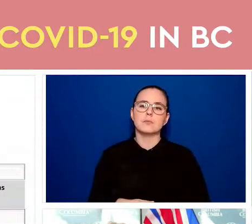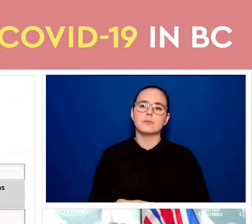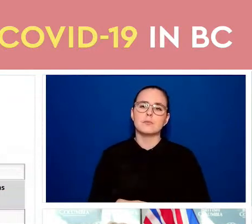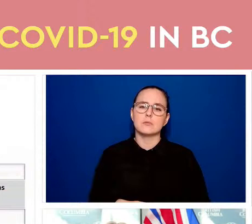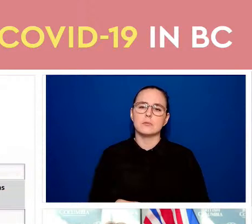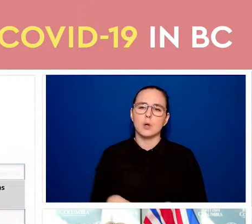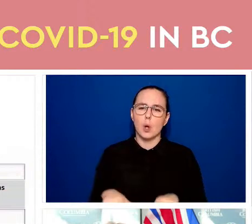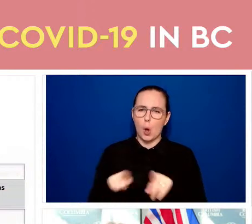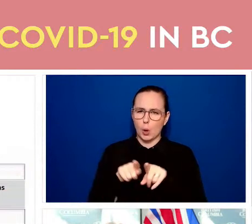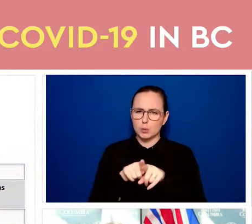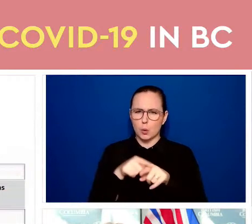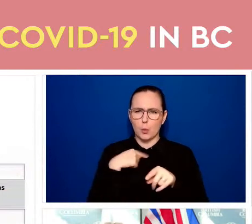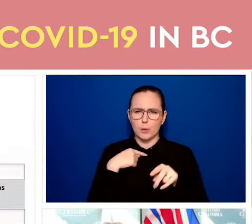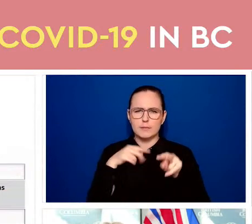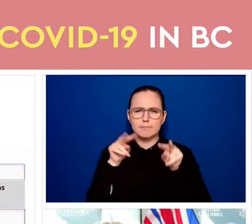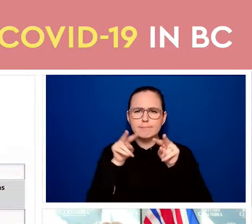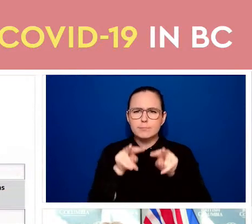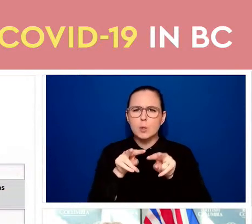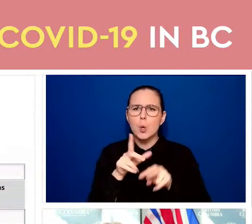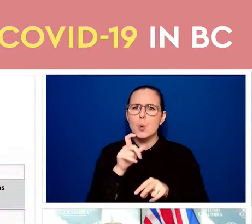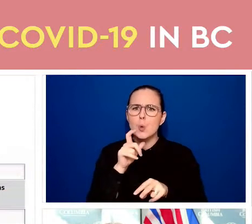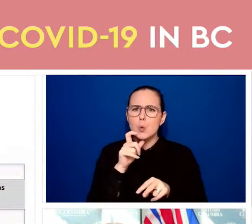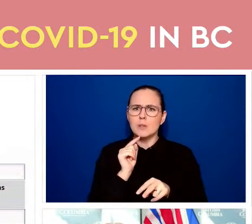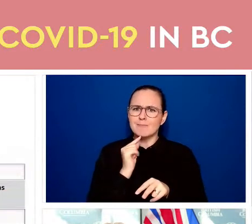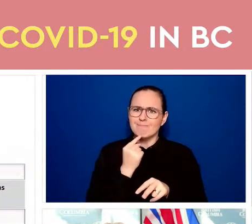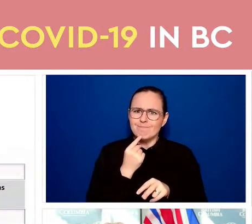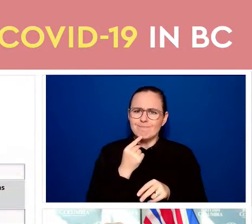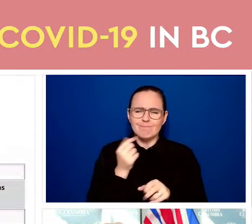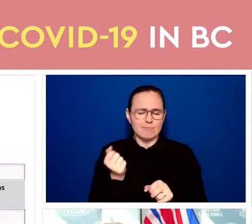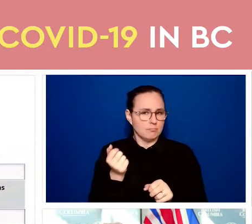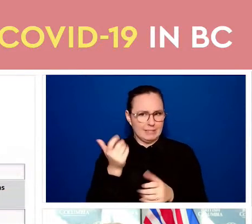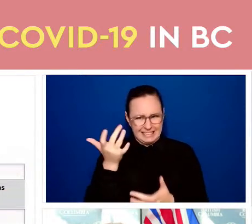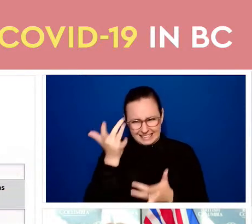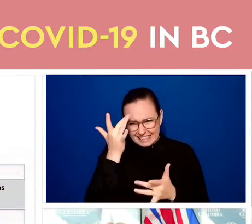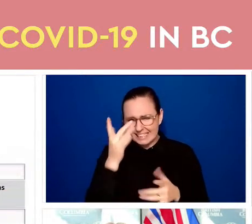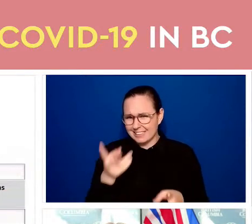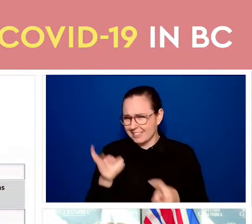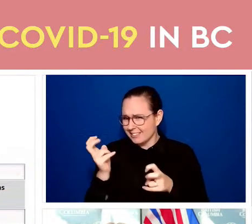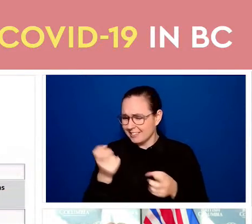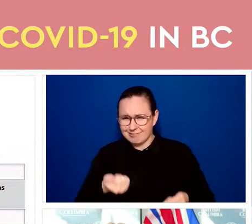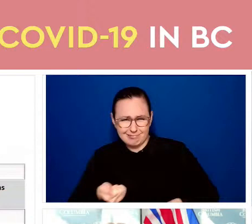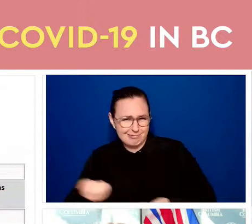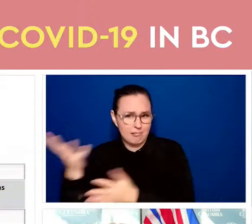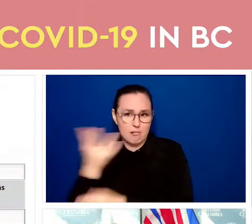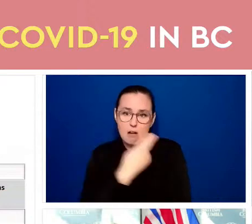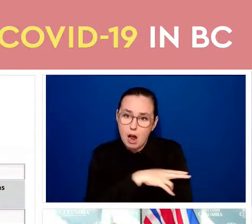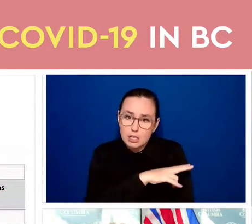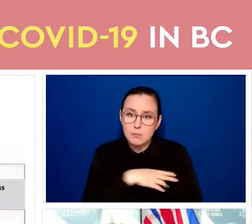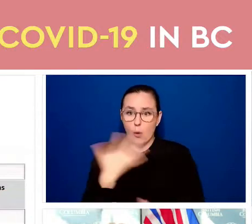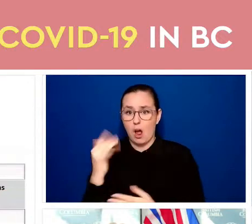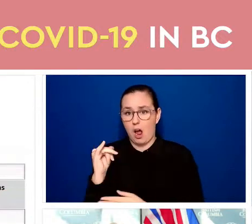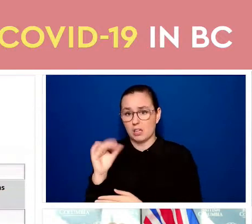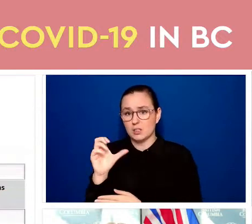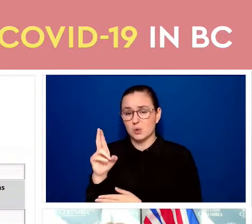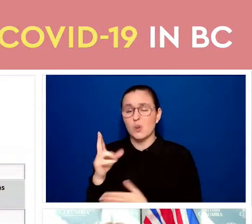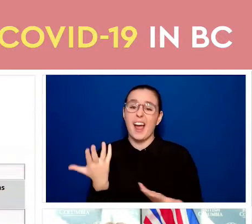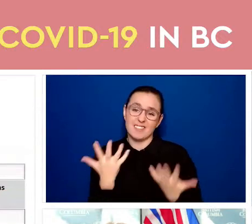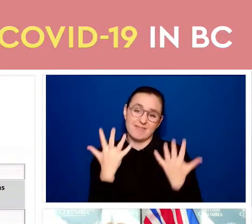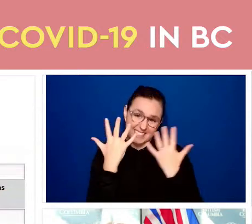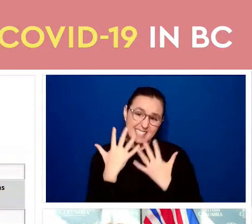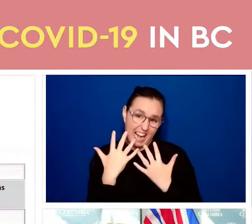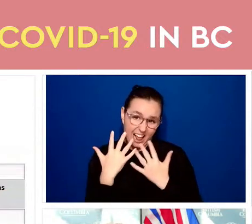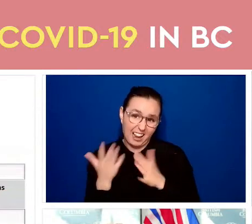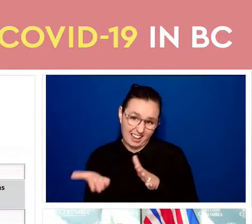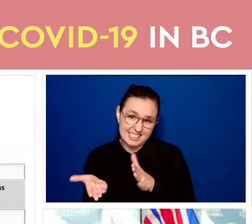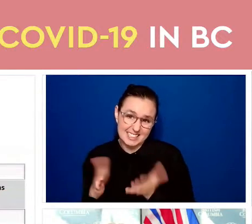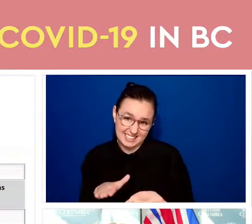markers of more severe illness like hospitalization, critical care, and sadly deaths. So we have seen 2